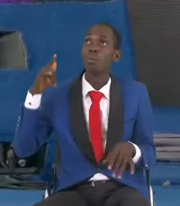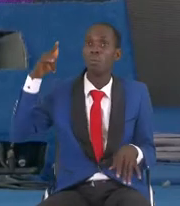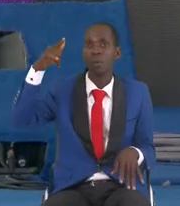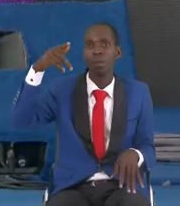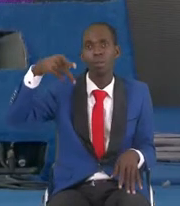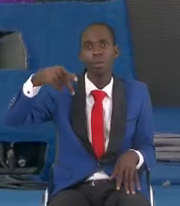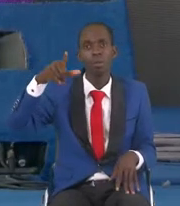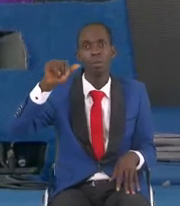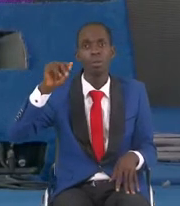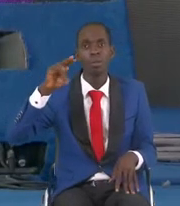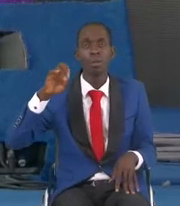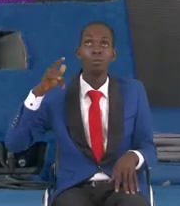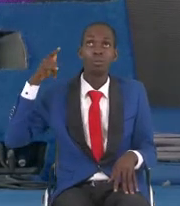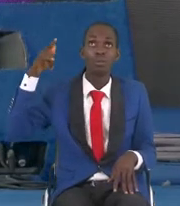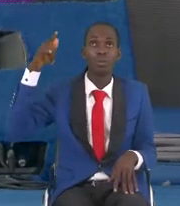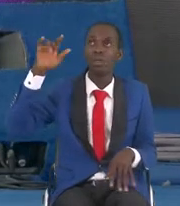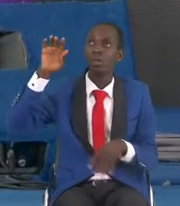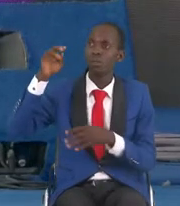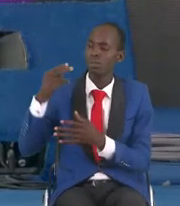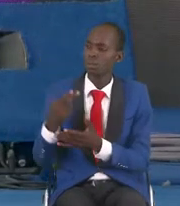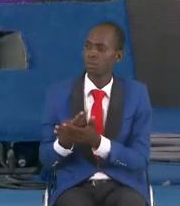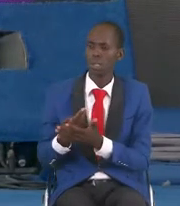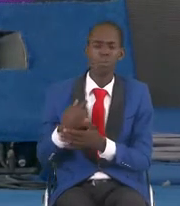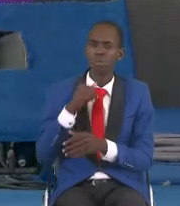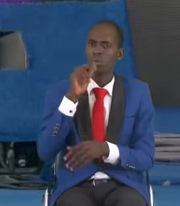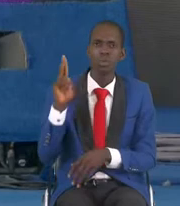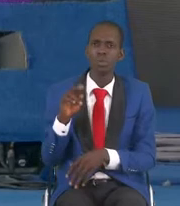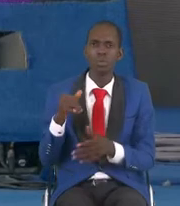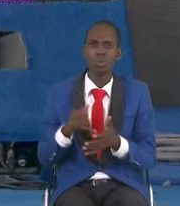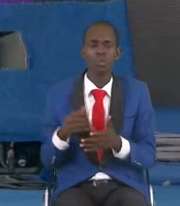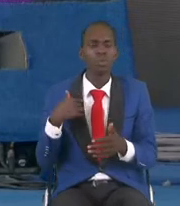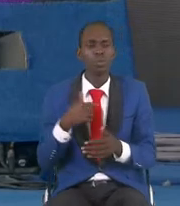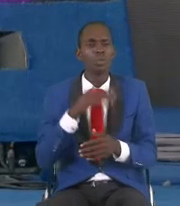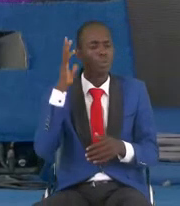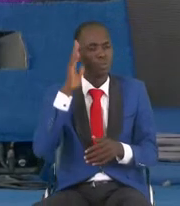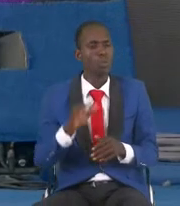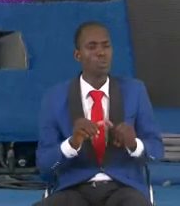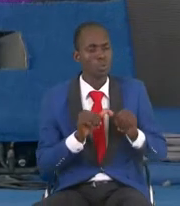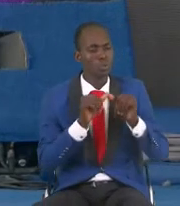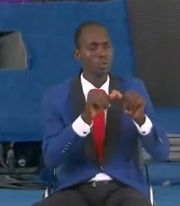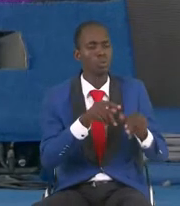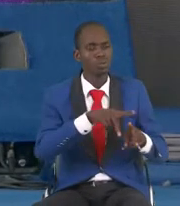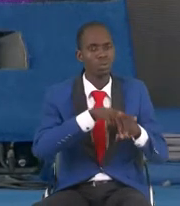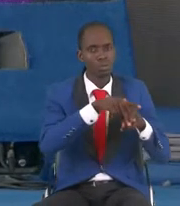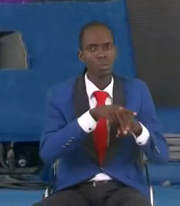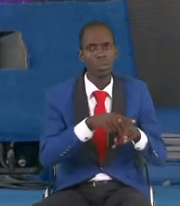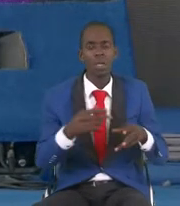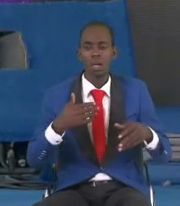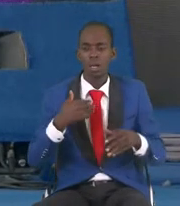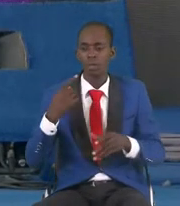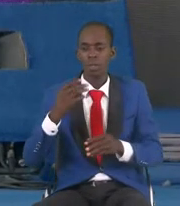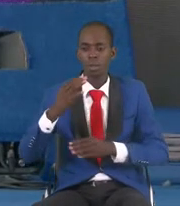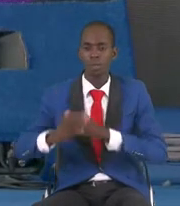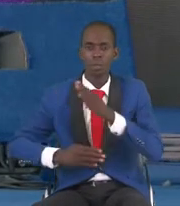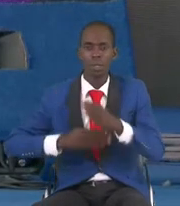riding on horses. The bicycle have come, the bicycle has come, they don't want to use that. And they said, God